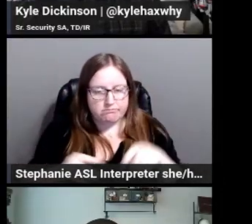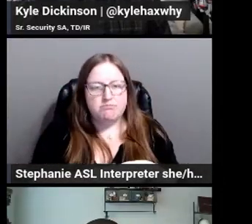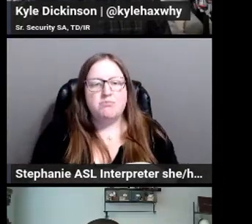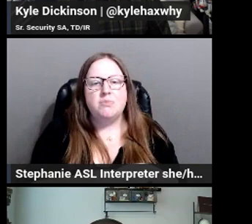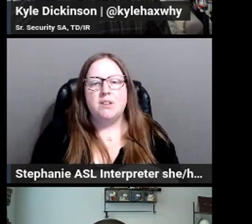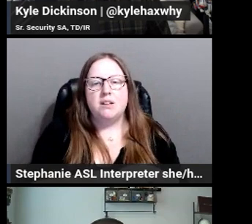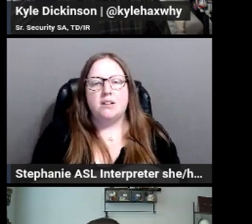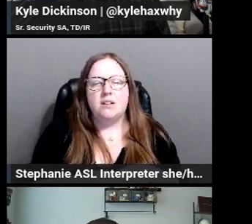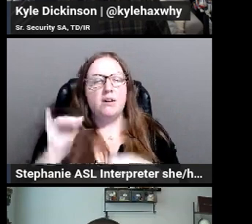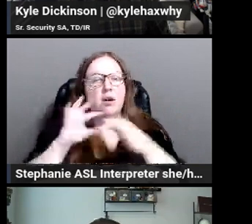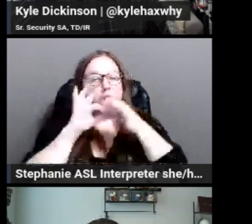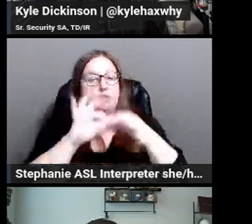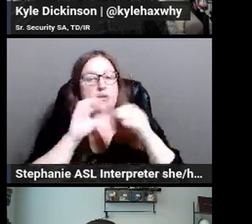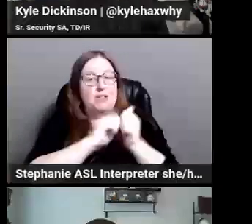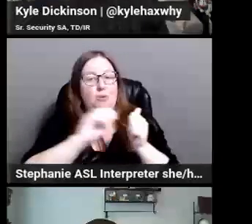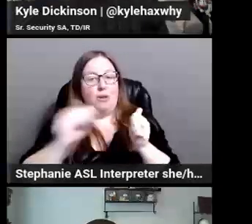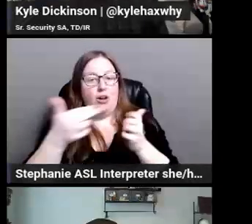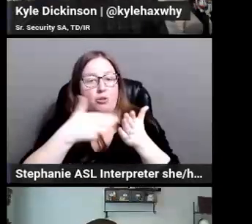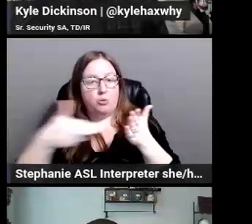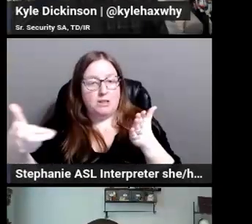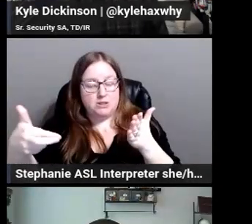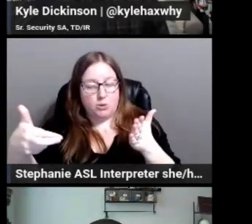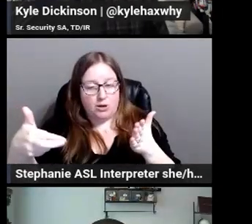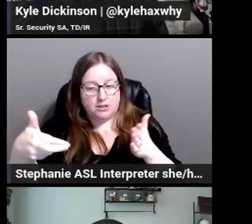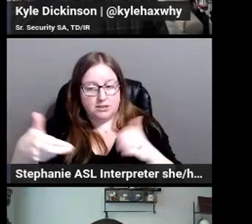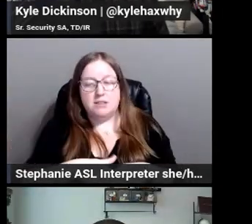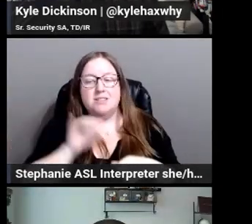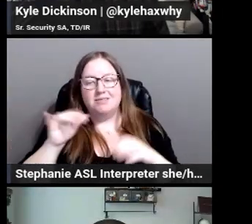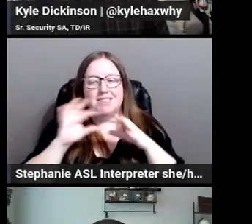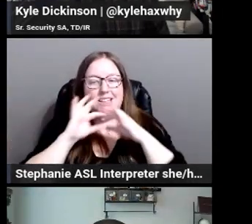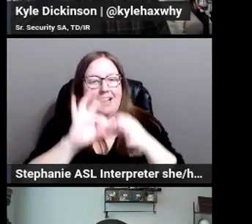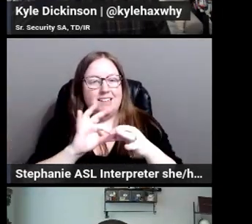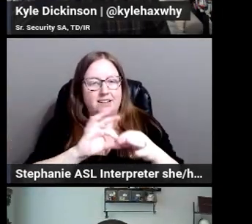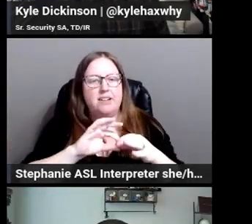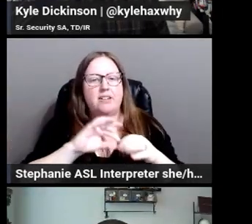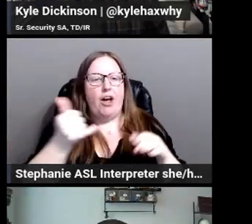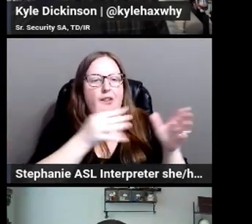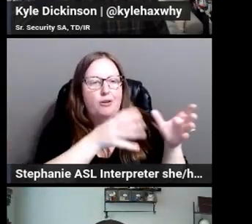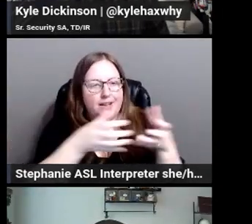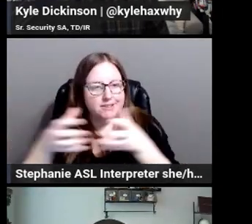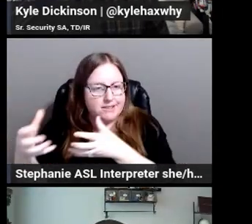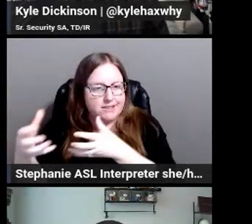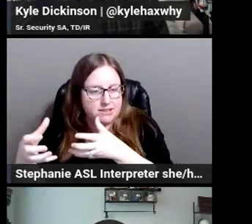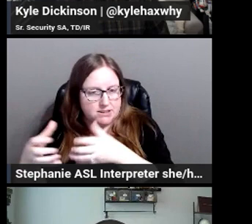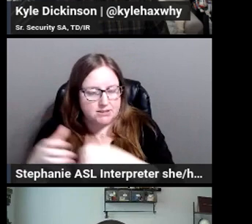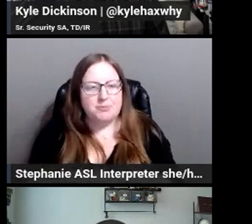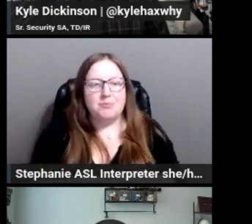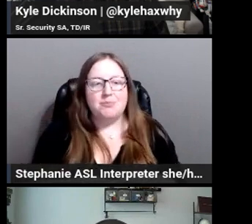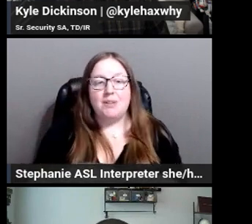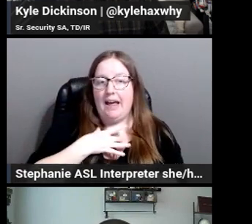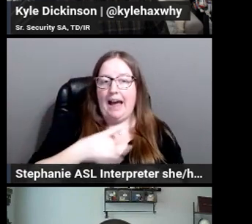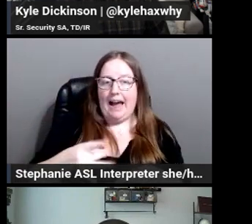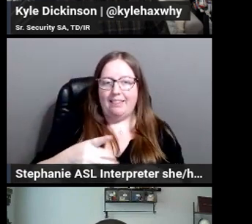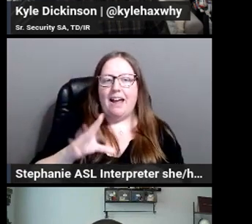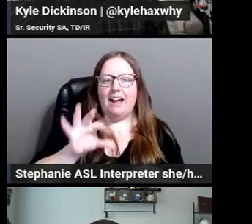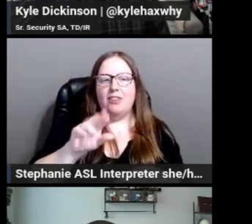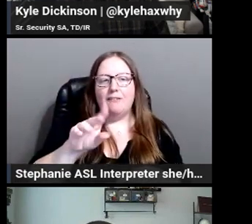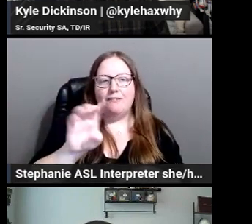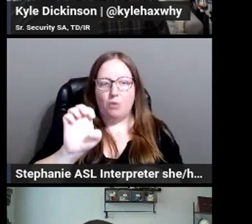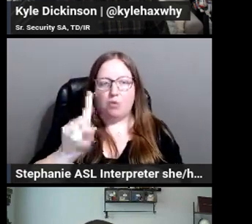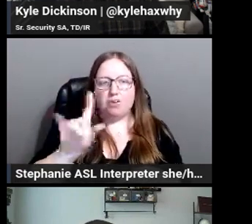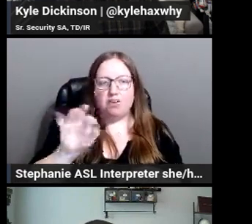are associated with other resources that it's connected to, or other entities that it's connected to. I personally like the force directed, so I'm going to go back to